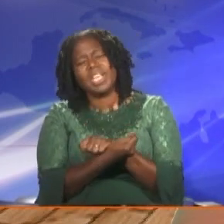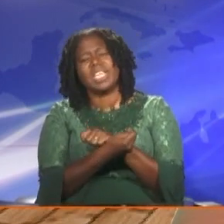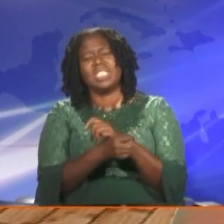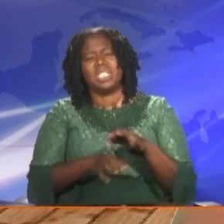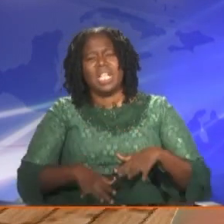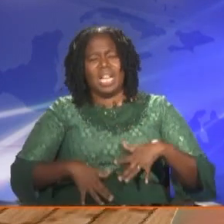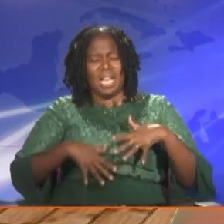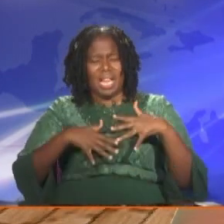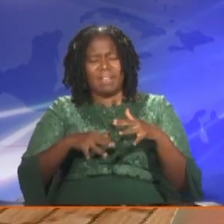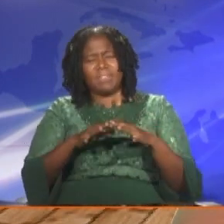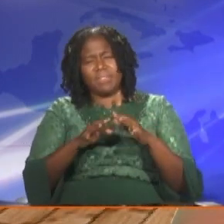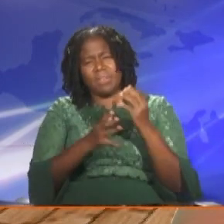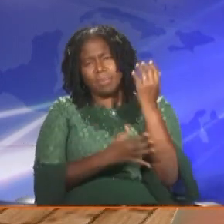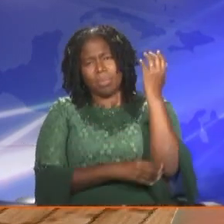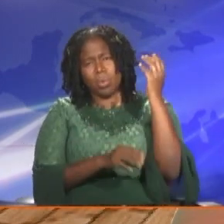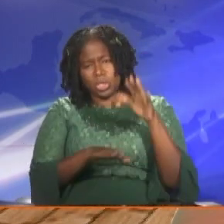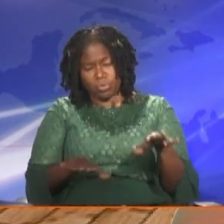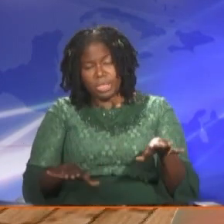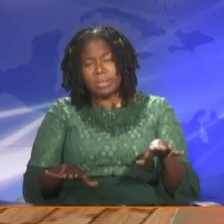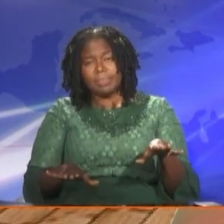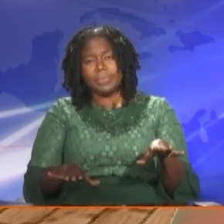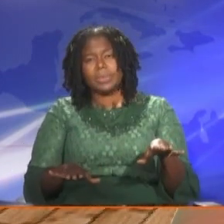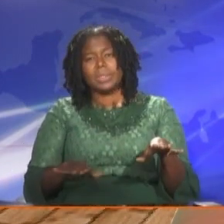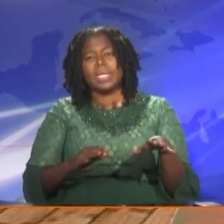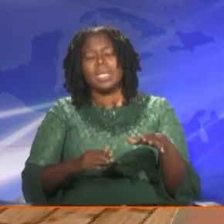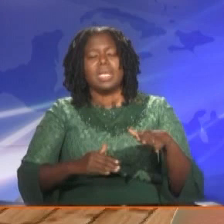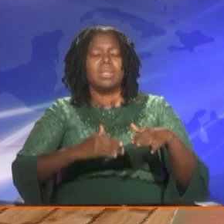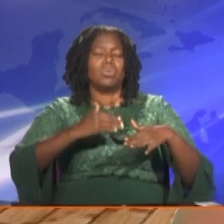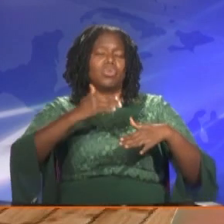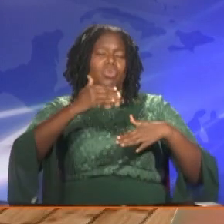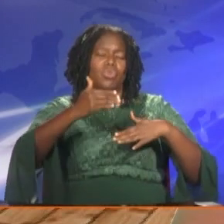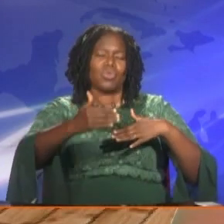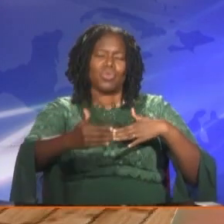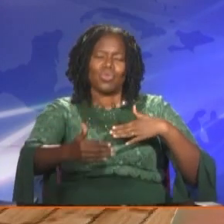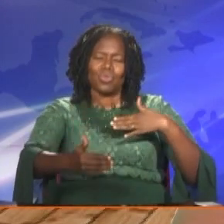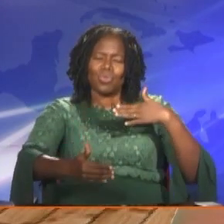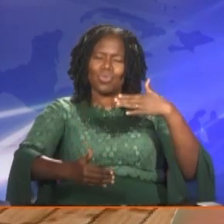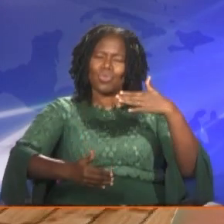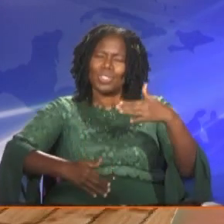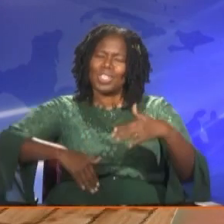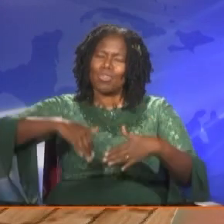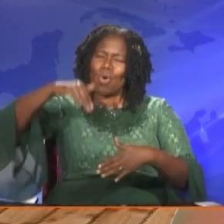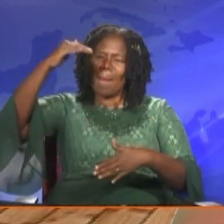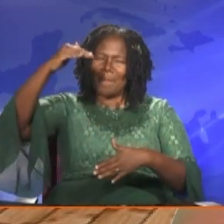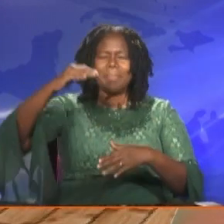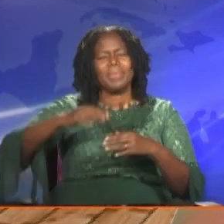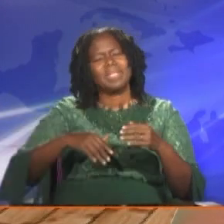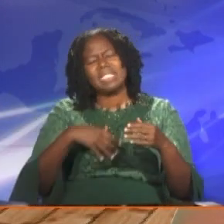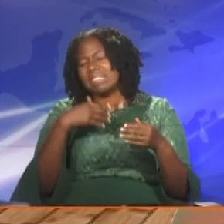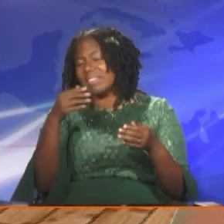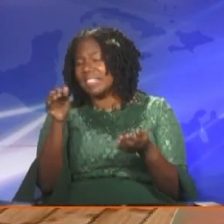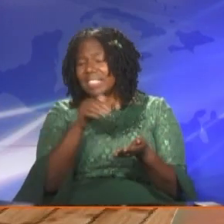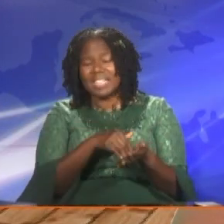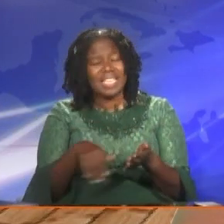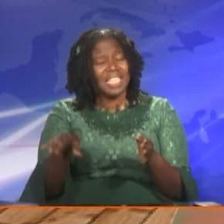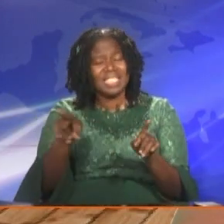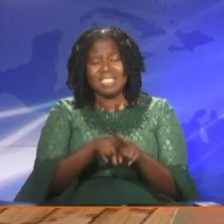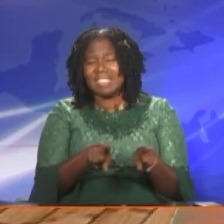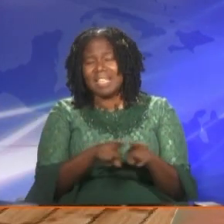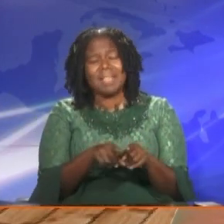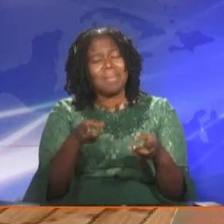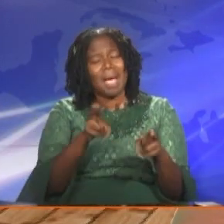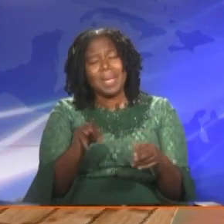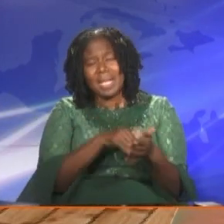going to transcend to other generations and coming generations. You also, and we're seeing some of our concerns right now